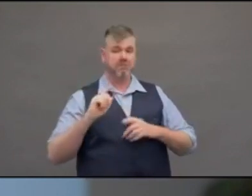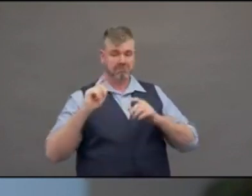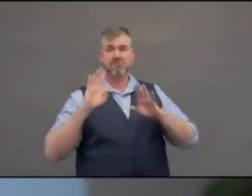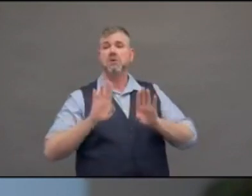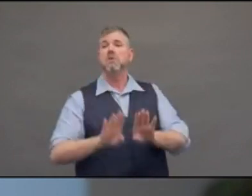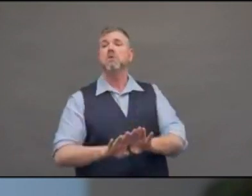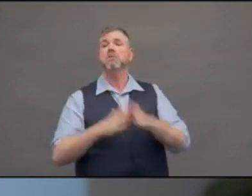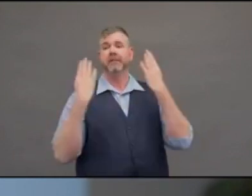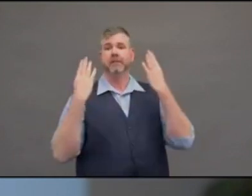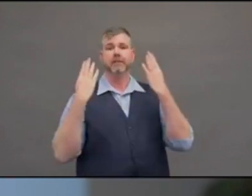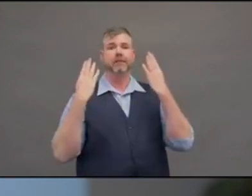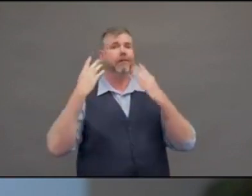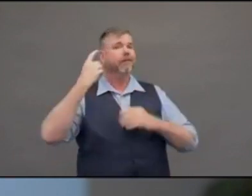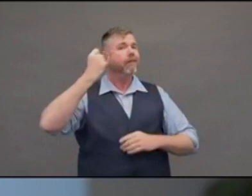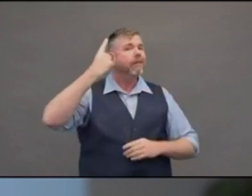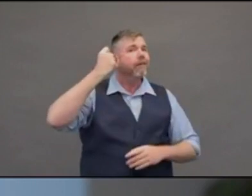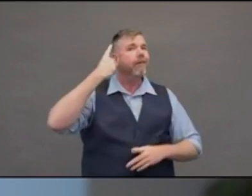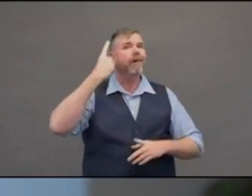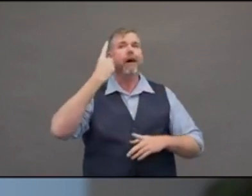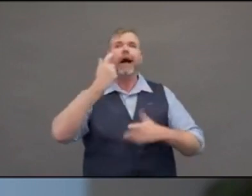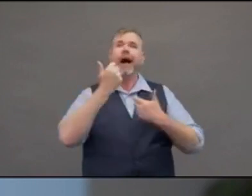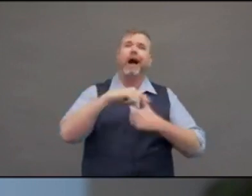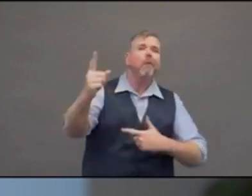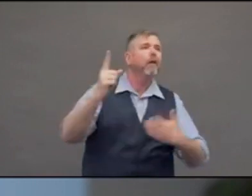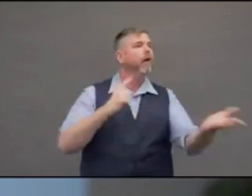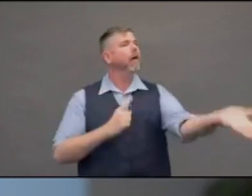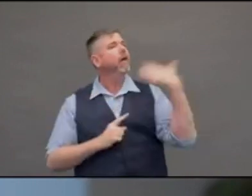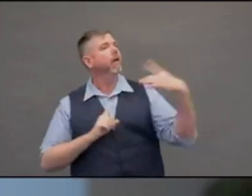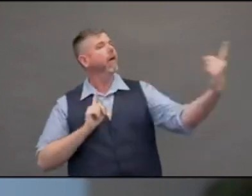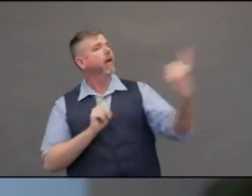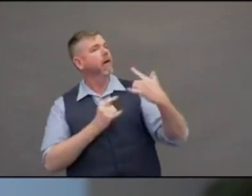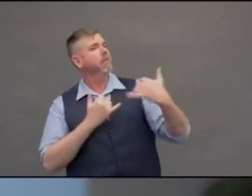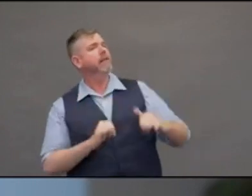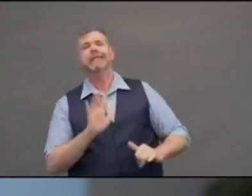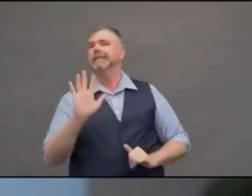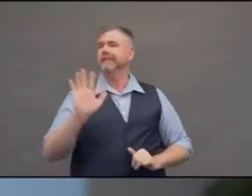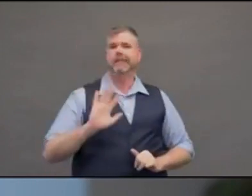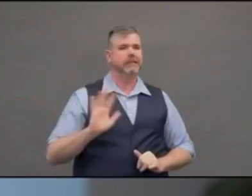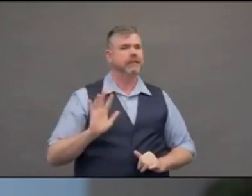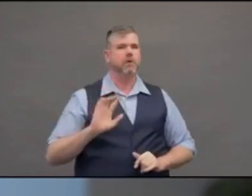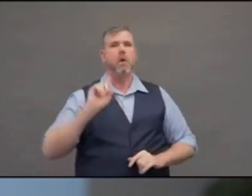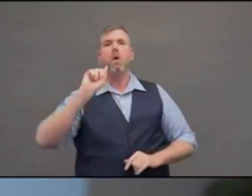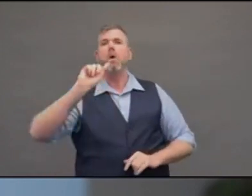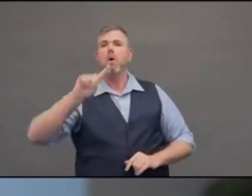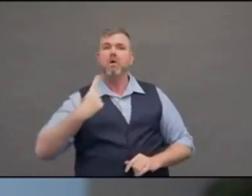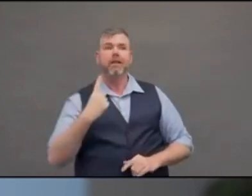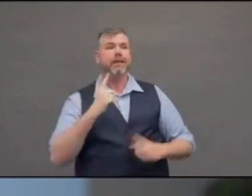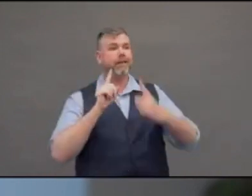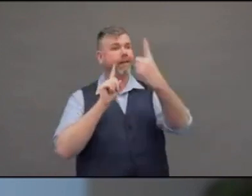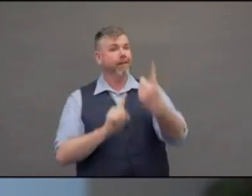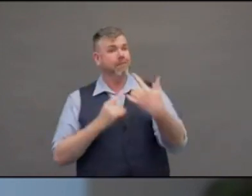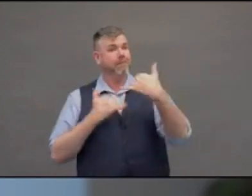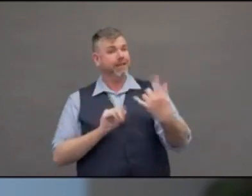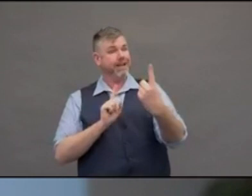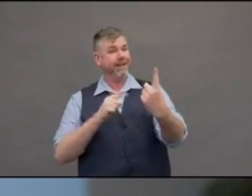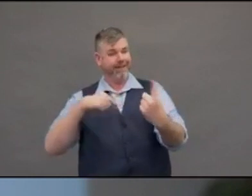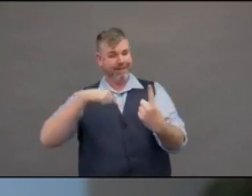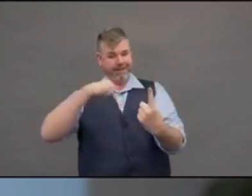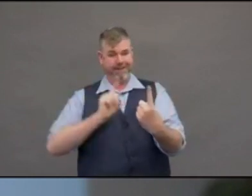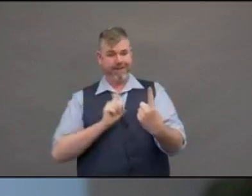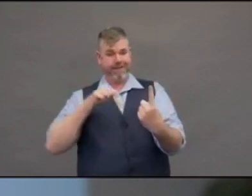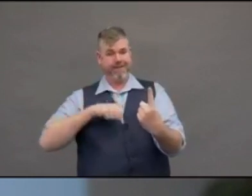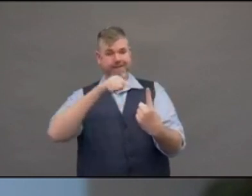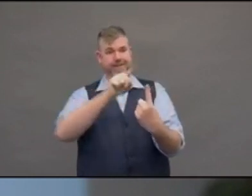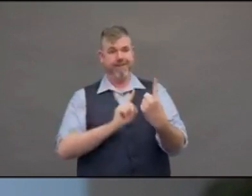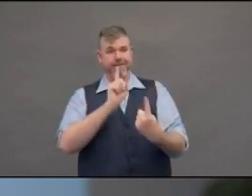household or living unit. And I know another question has come up related to golf. And one of the challenges a little bit has